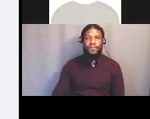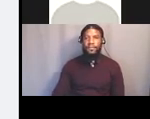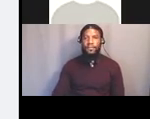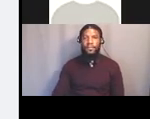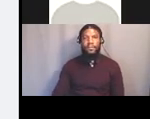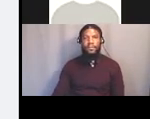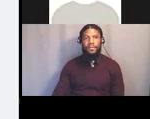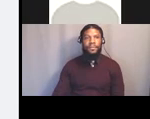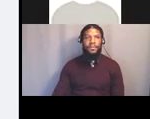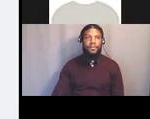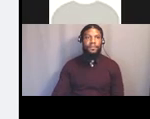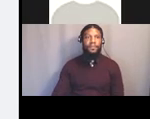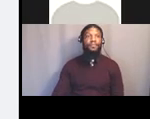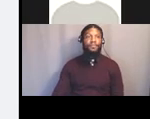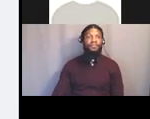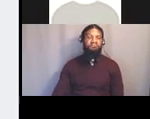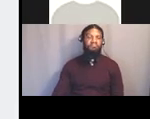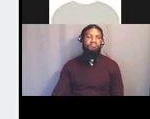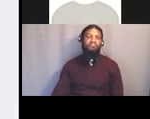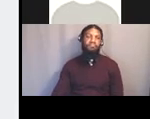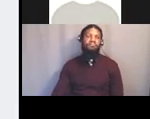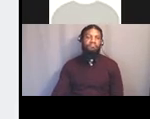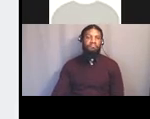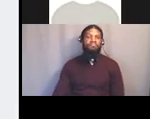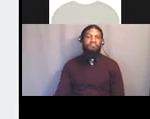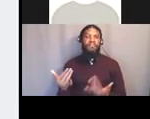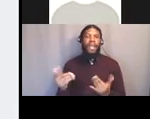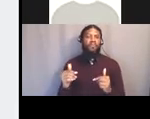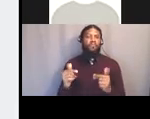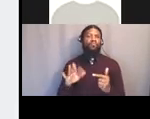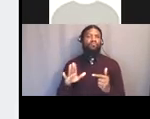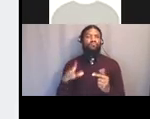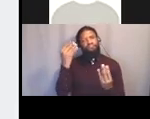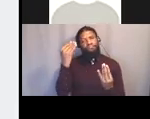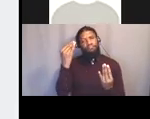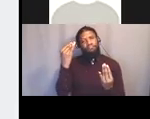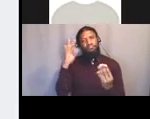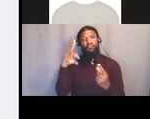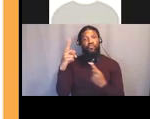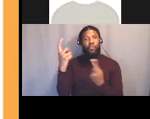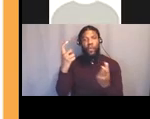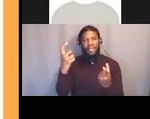And while we give a little time for folks to share any questions they have,